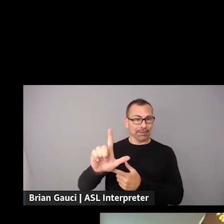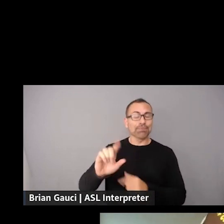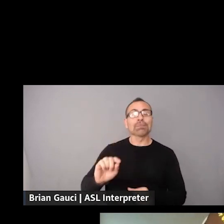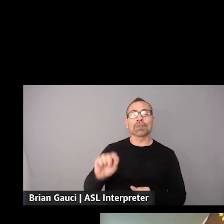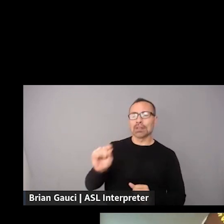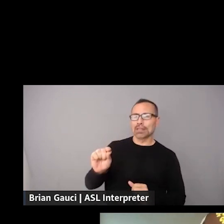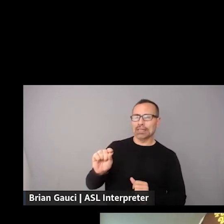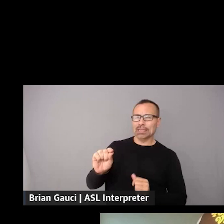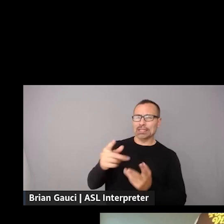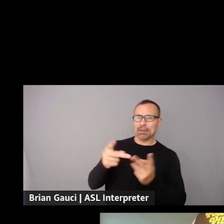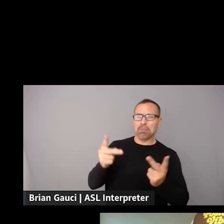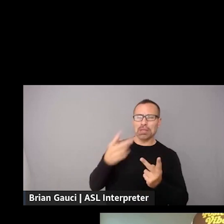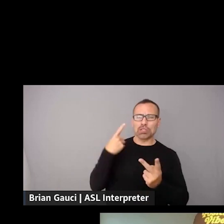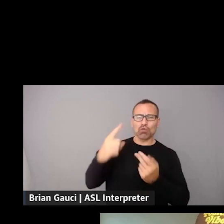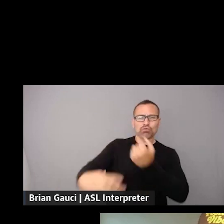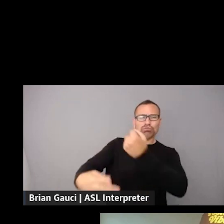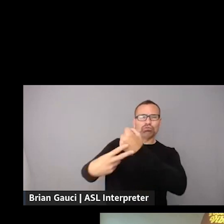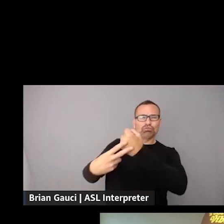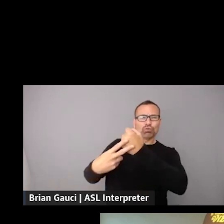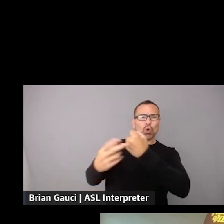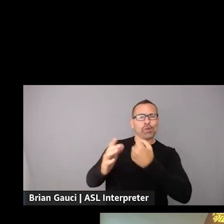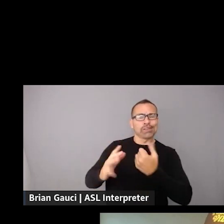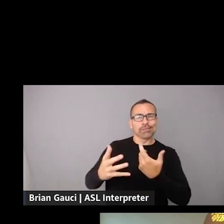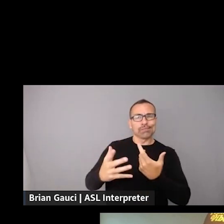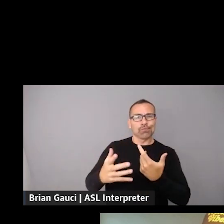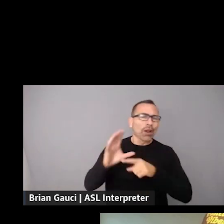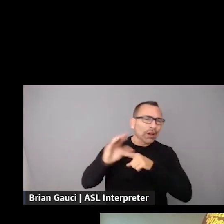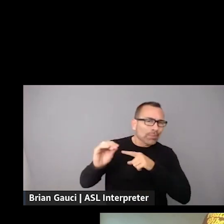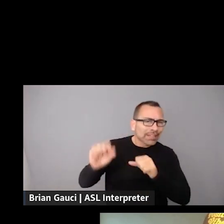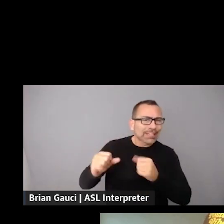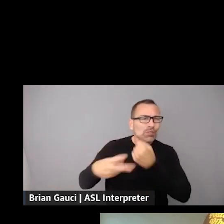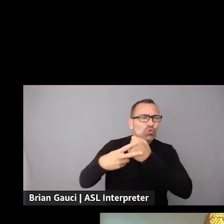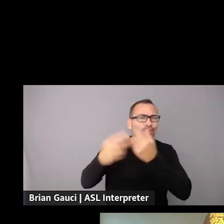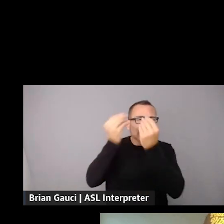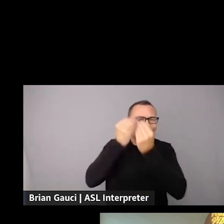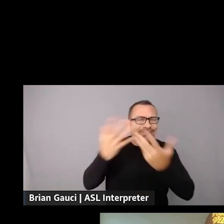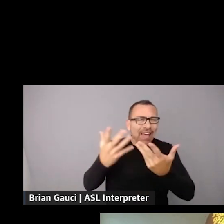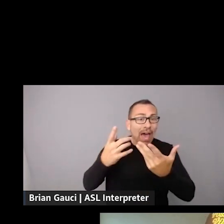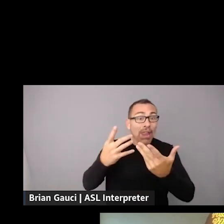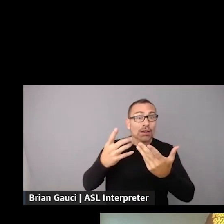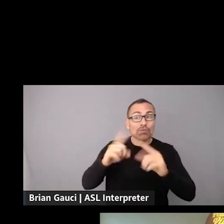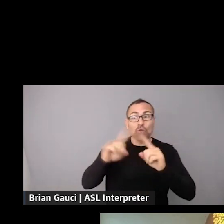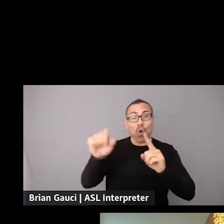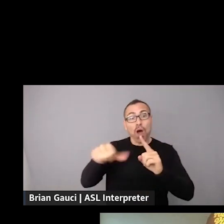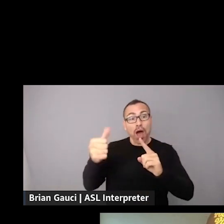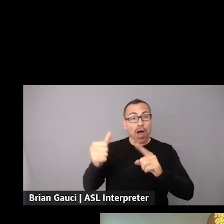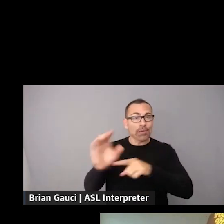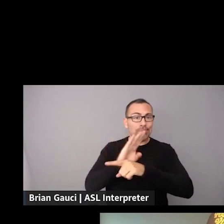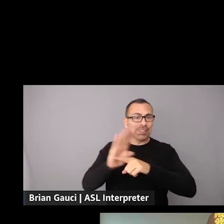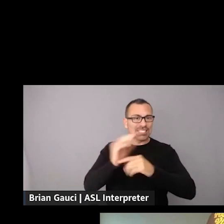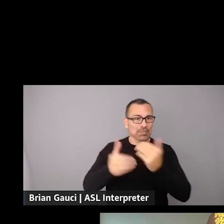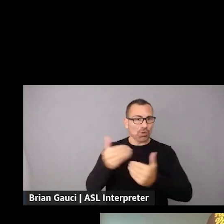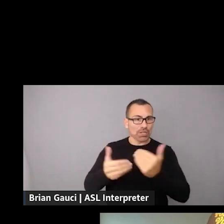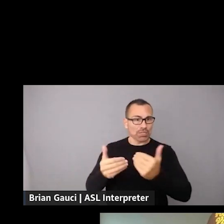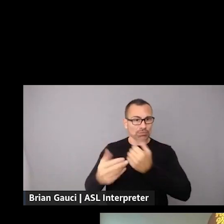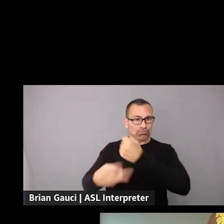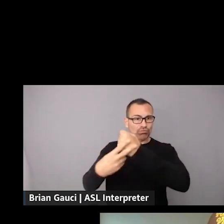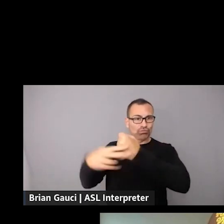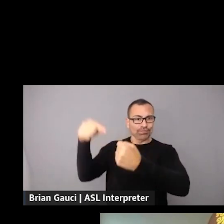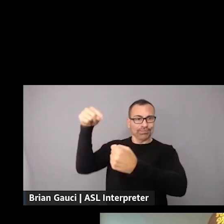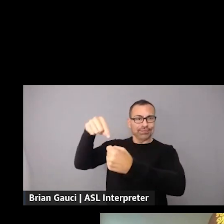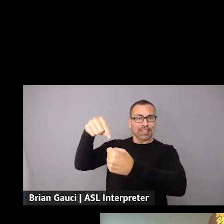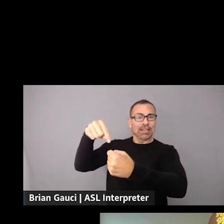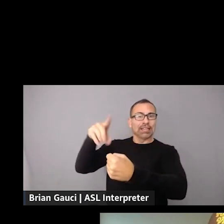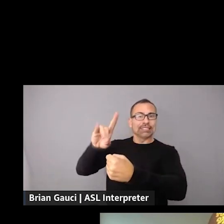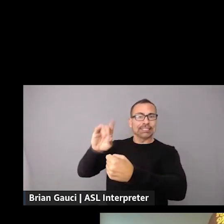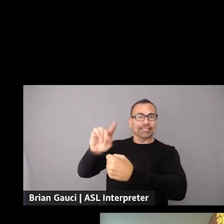to store your where a company can store their data for other business processing. So it's